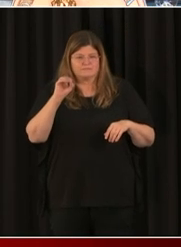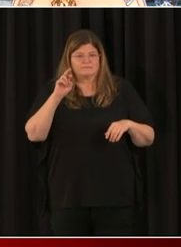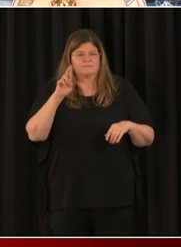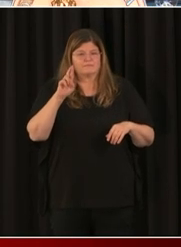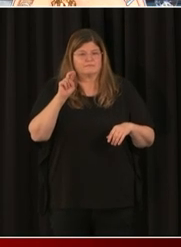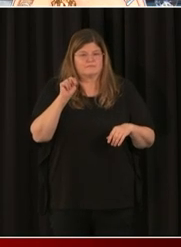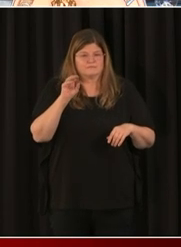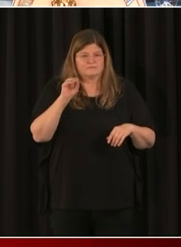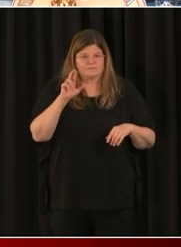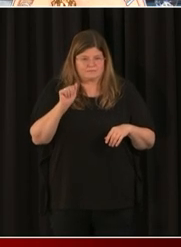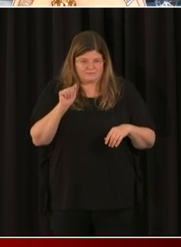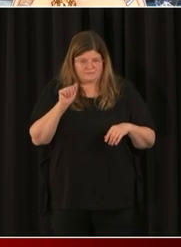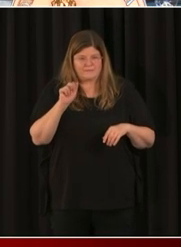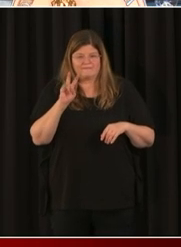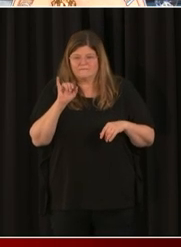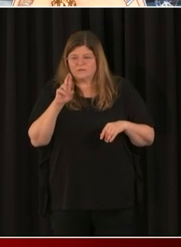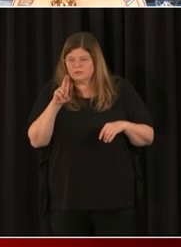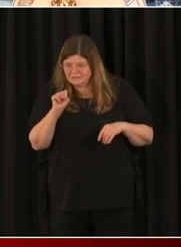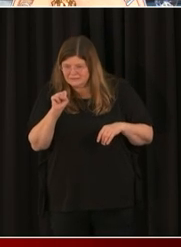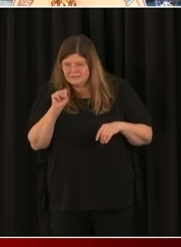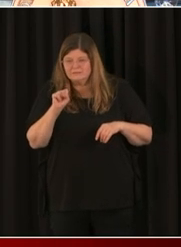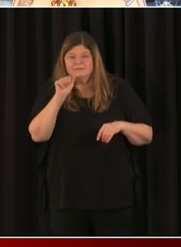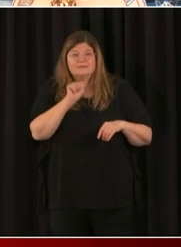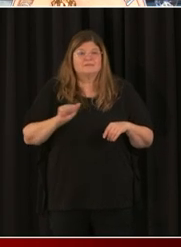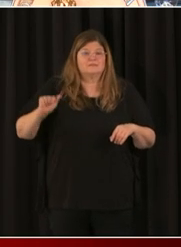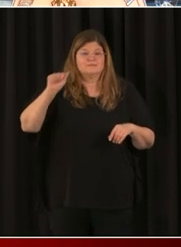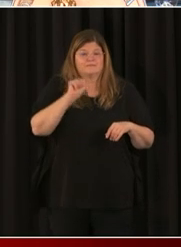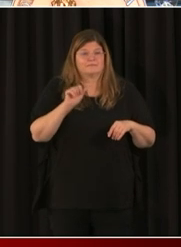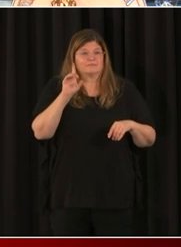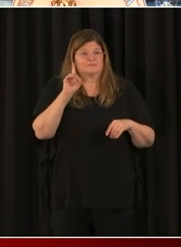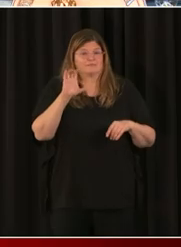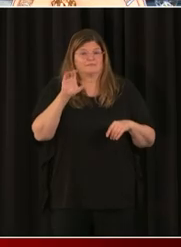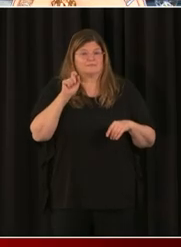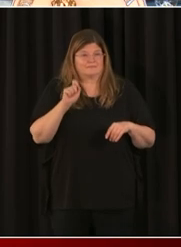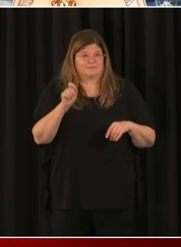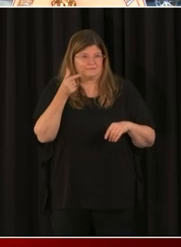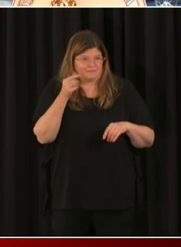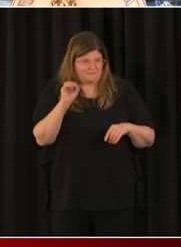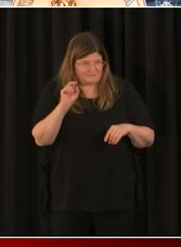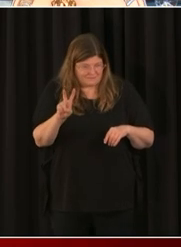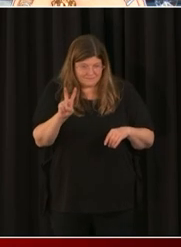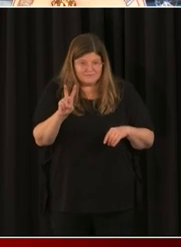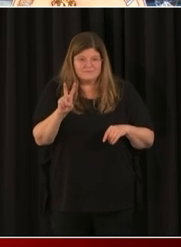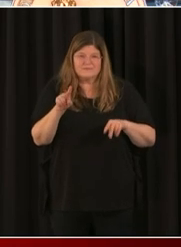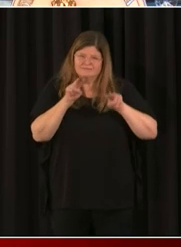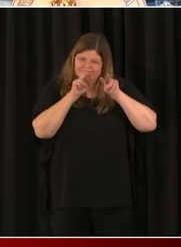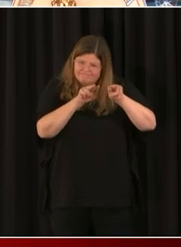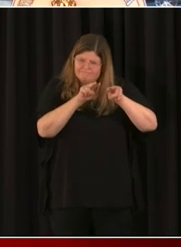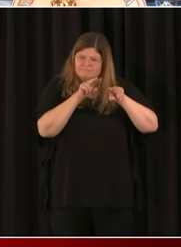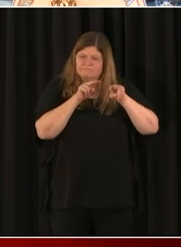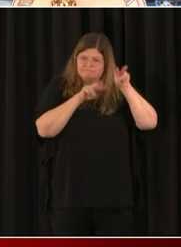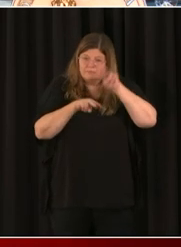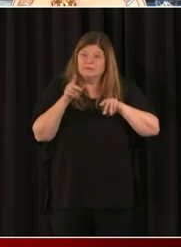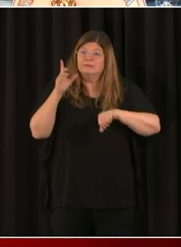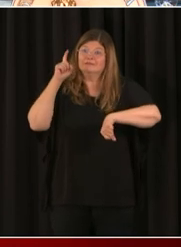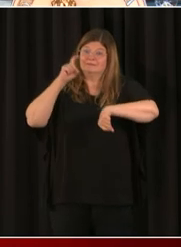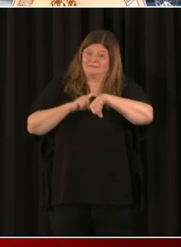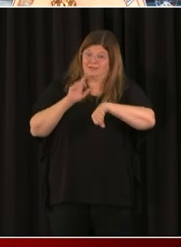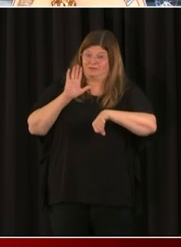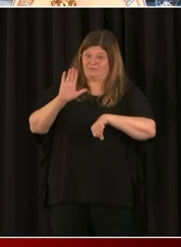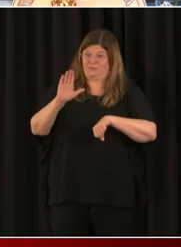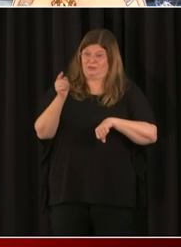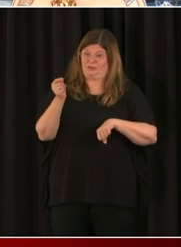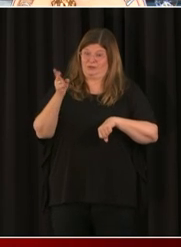coronavirus.dc.gov when it's your turn and be prepared to get the vaccine.